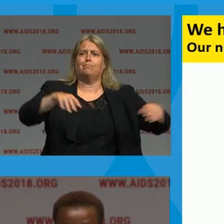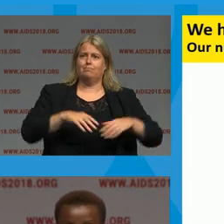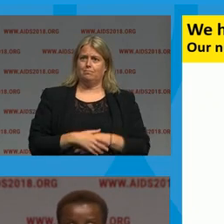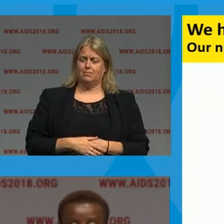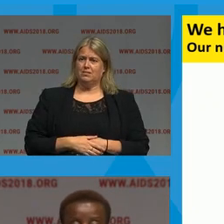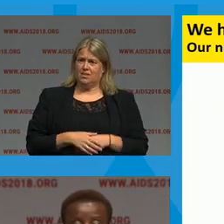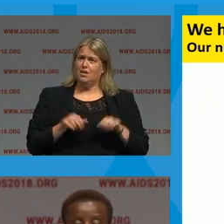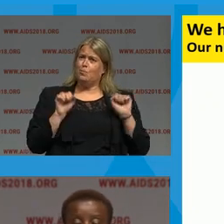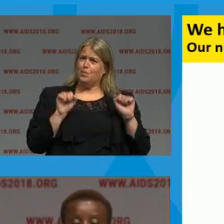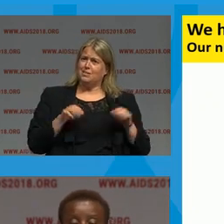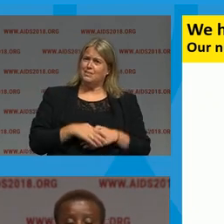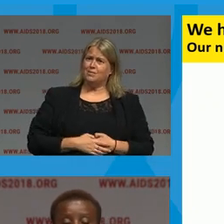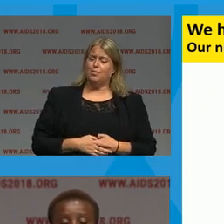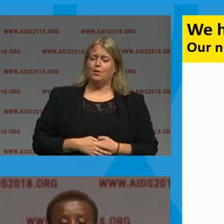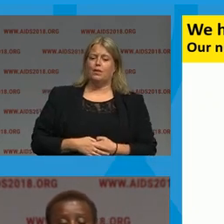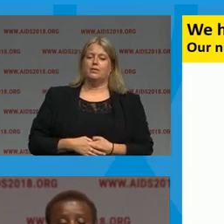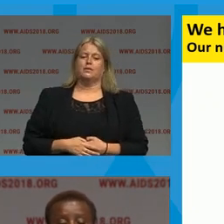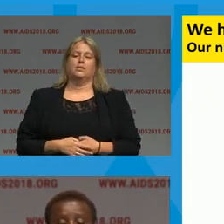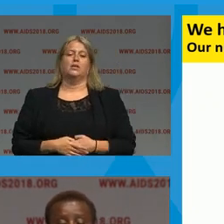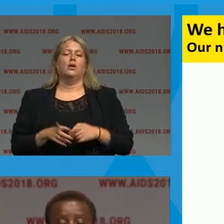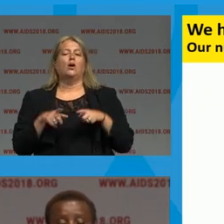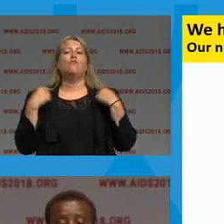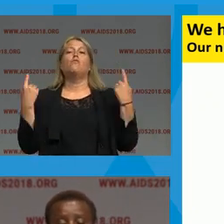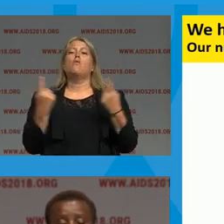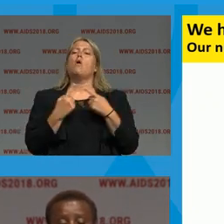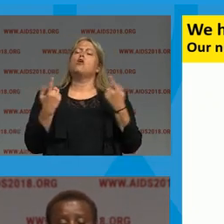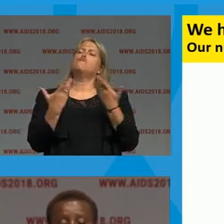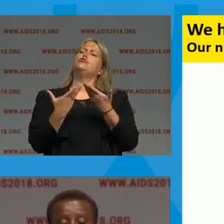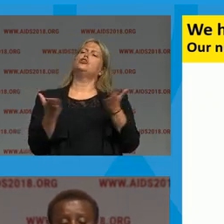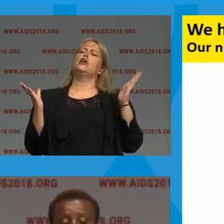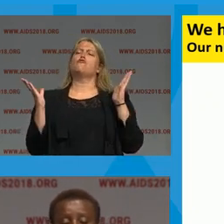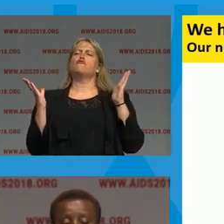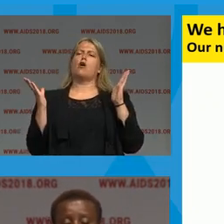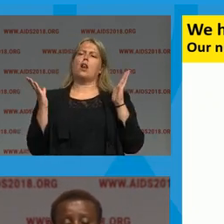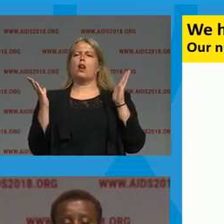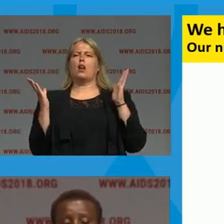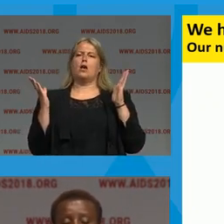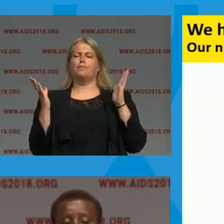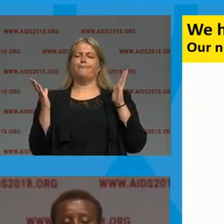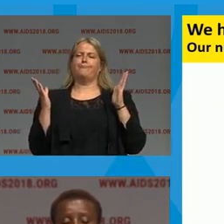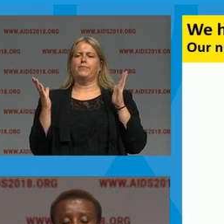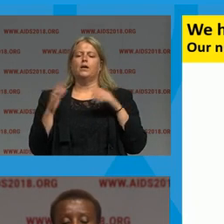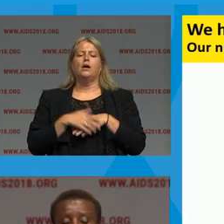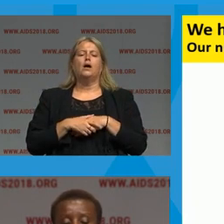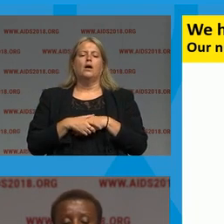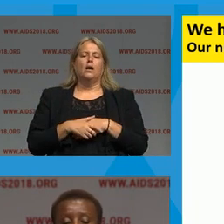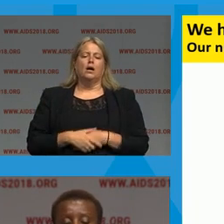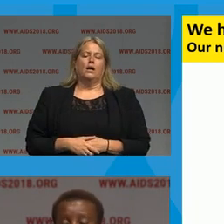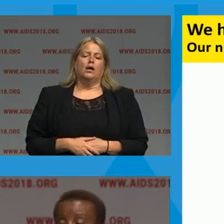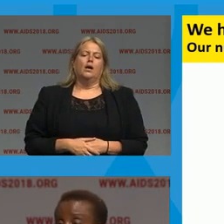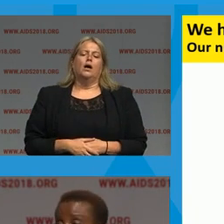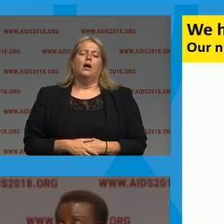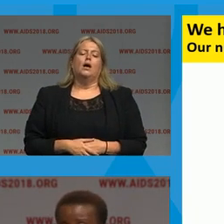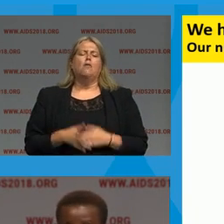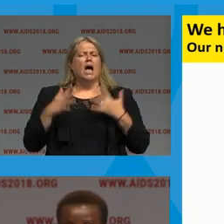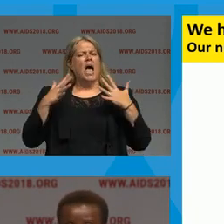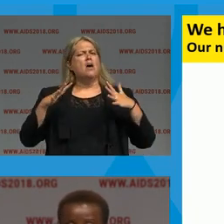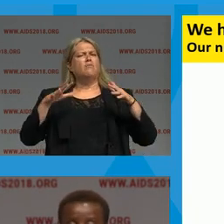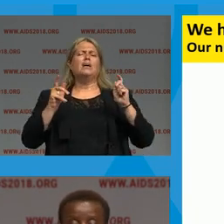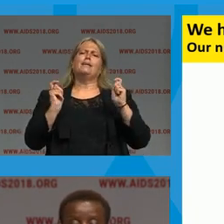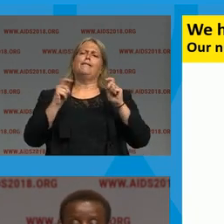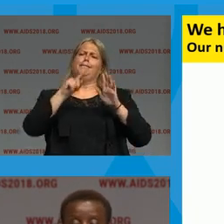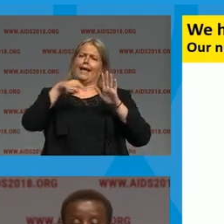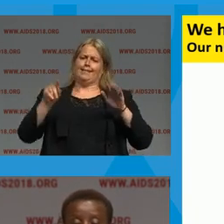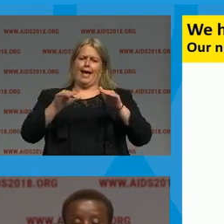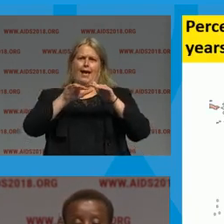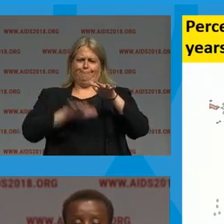Whereas this is a very general line, I think I want to say that it there is underlying data that we need to